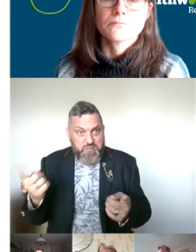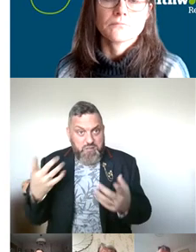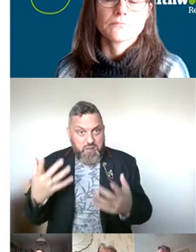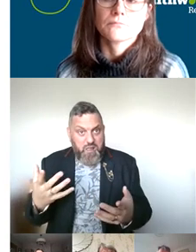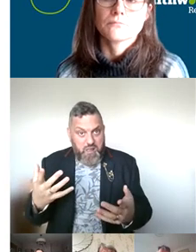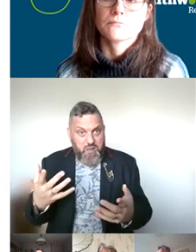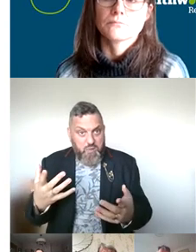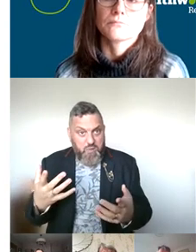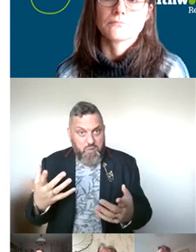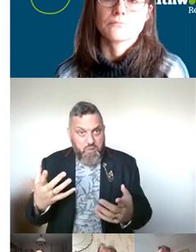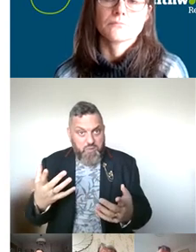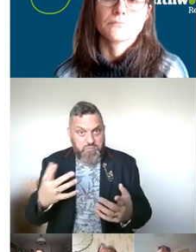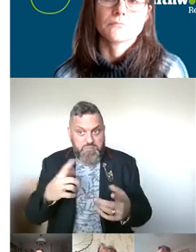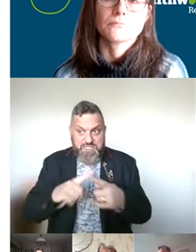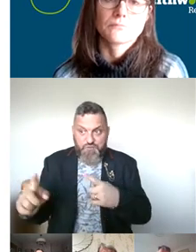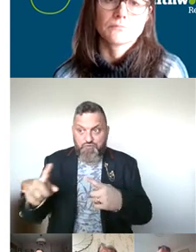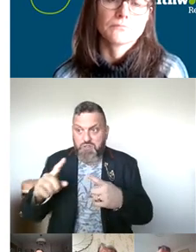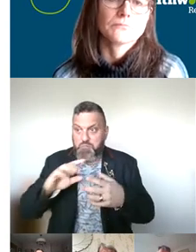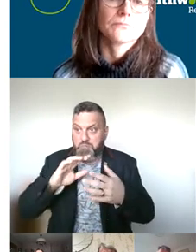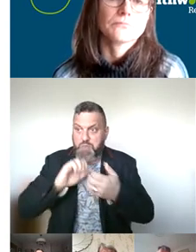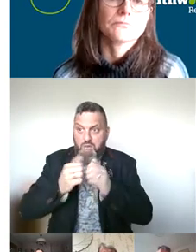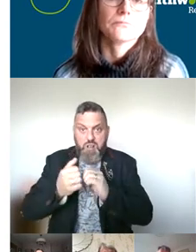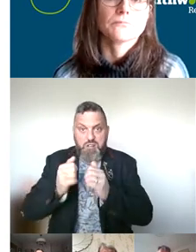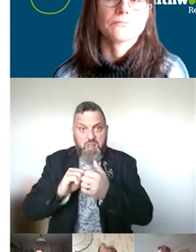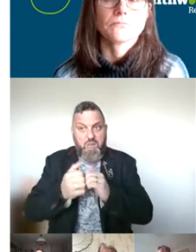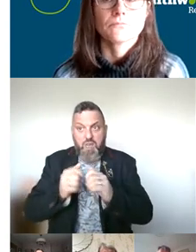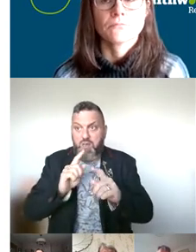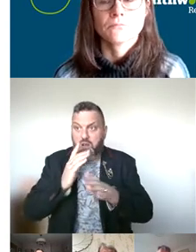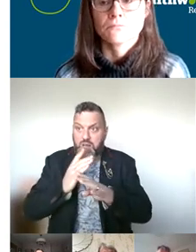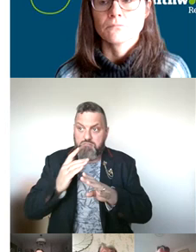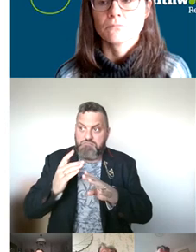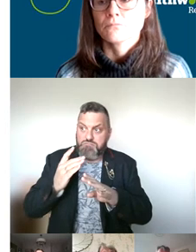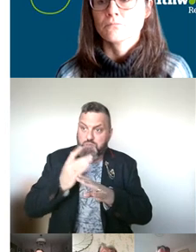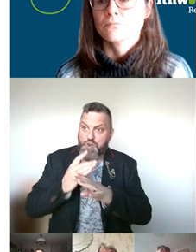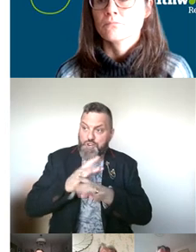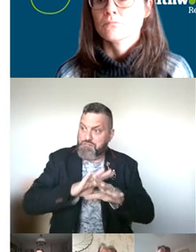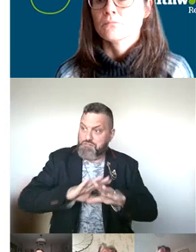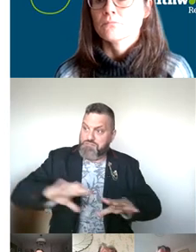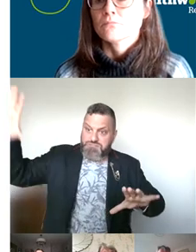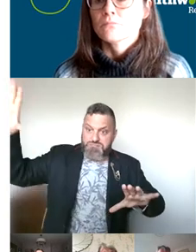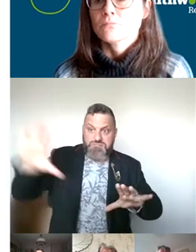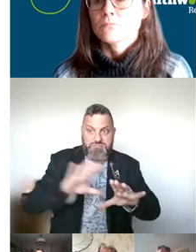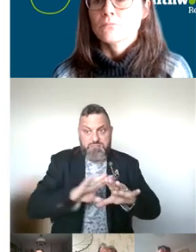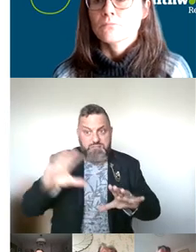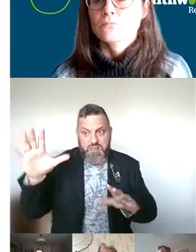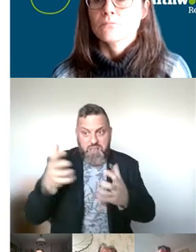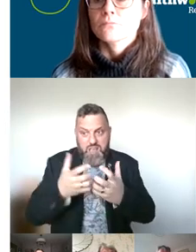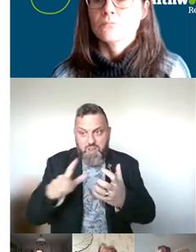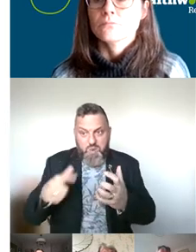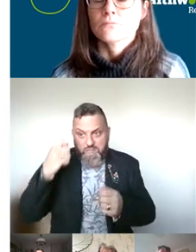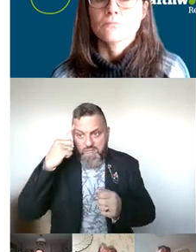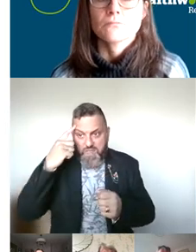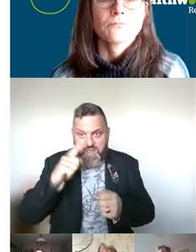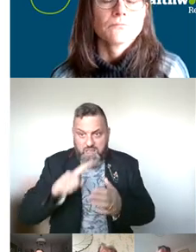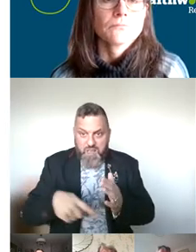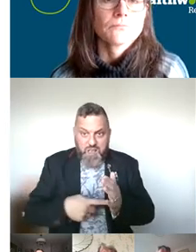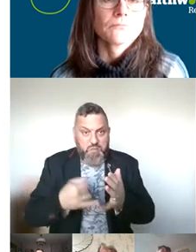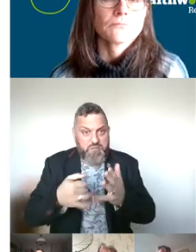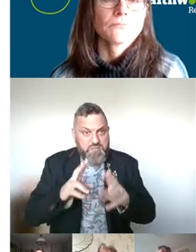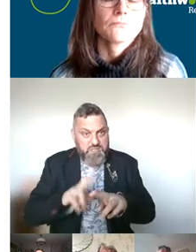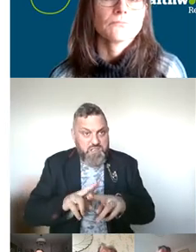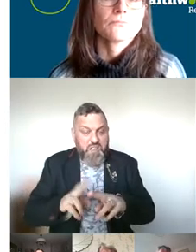different partners working across a slightly different geography? How do we think differently about the staff that we